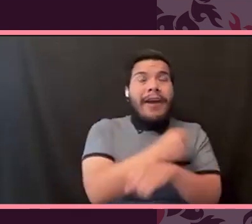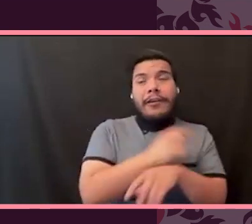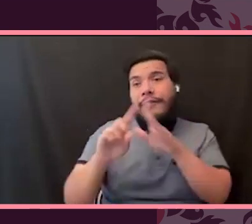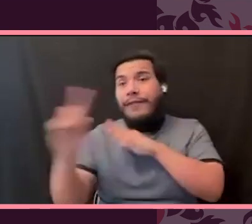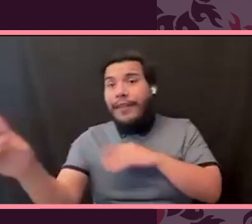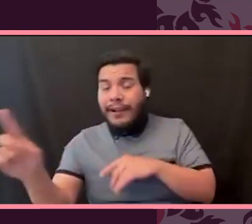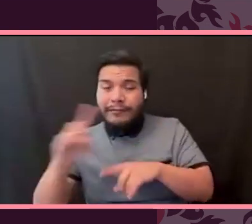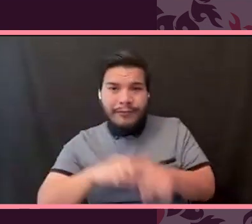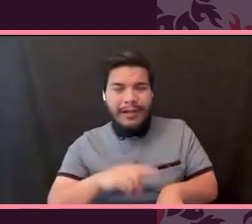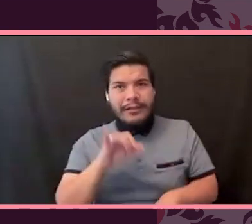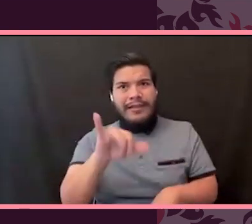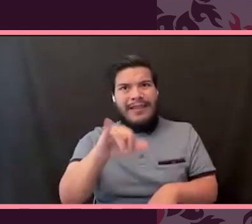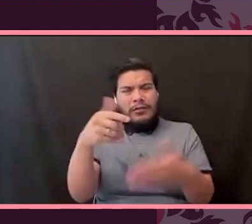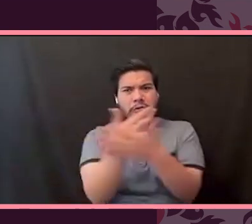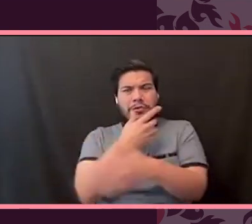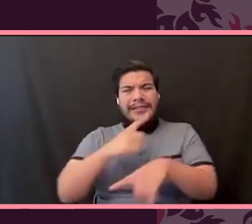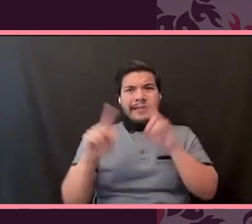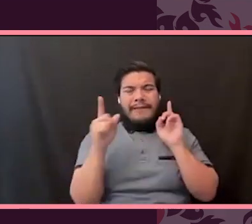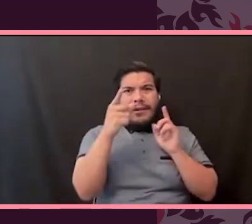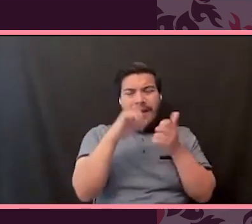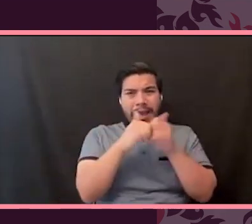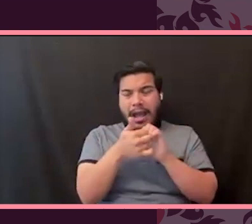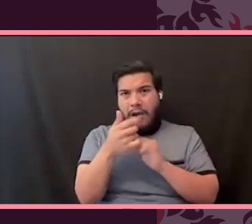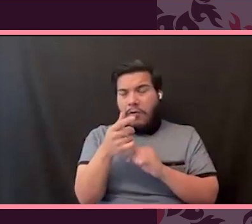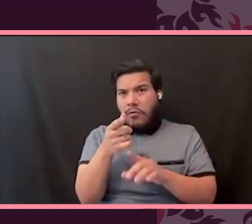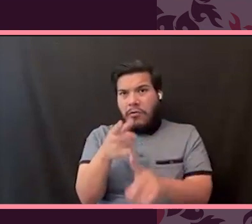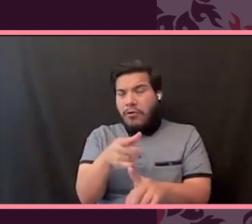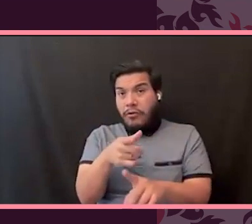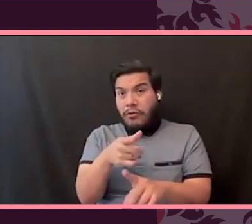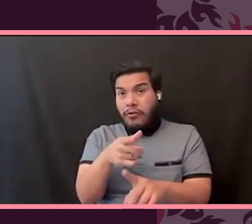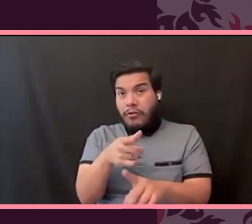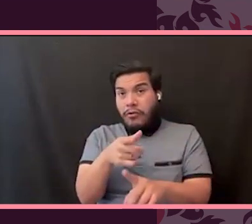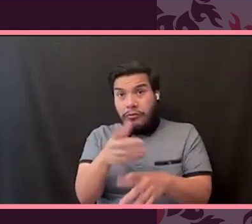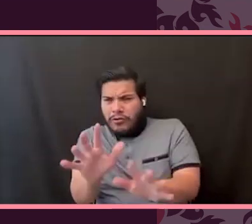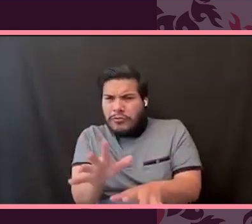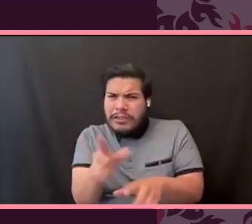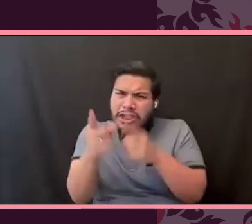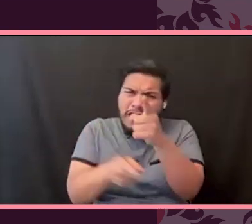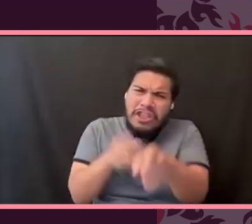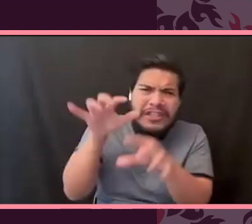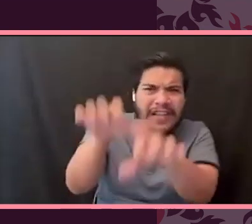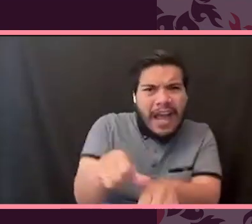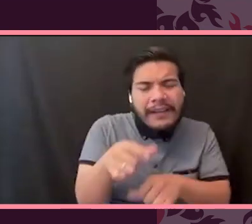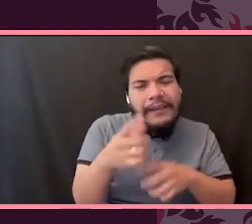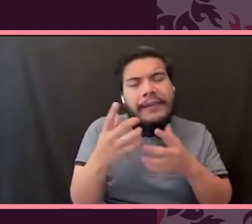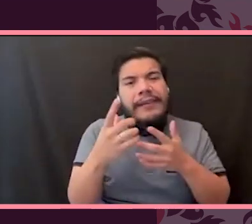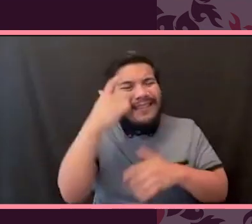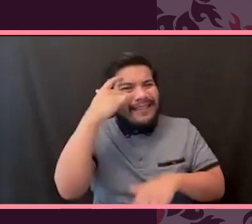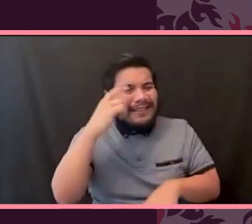do we treat it? Is it let it be or do we attack it? And I think that kind of mindset